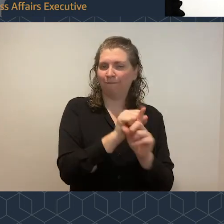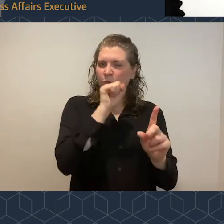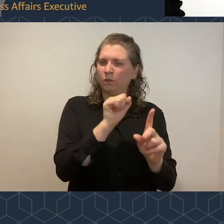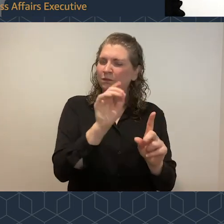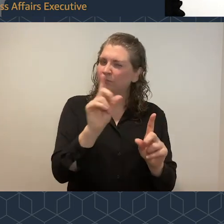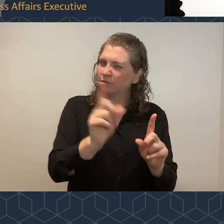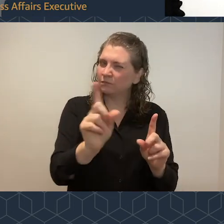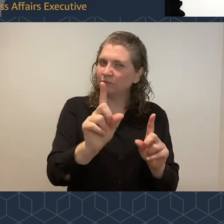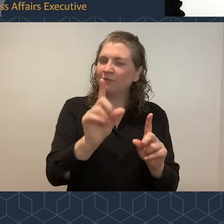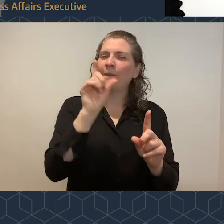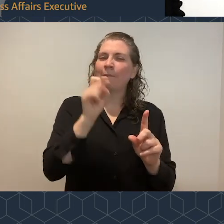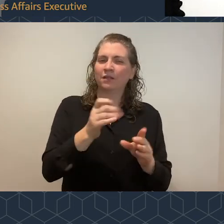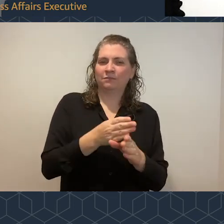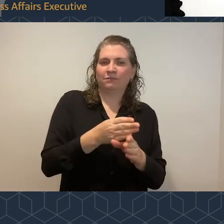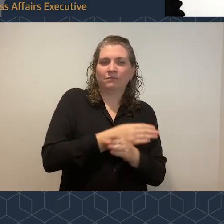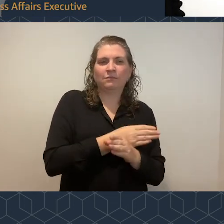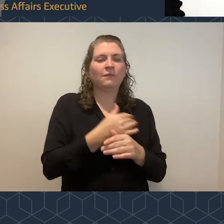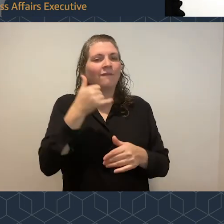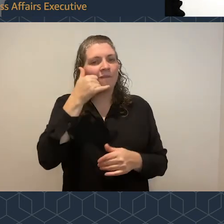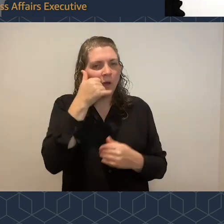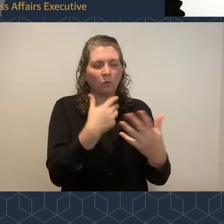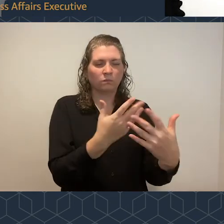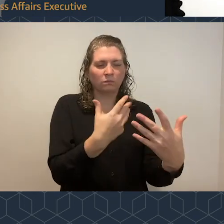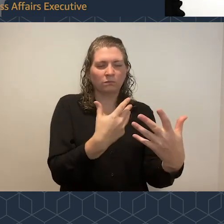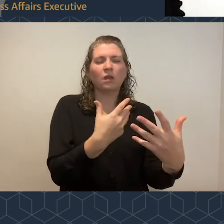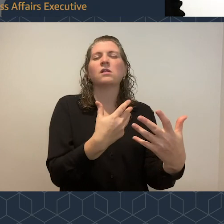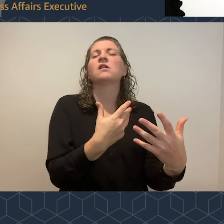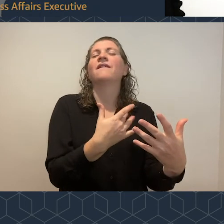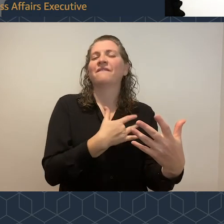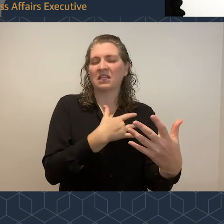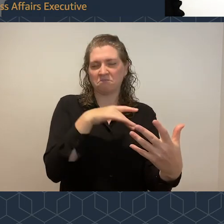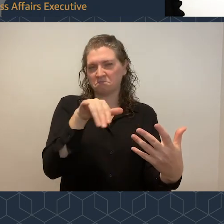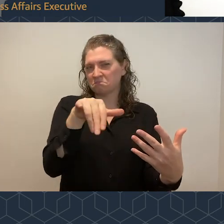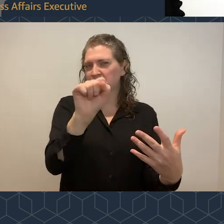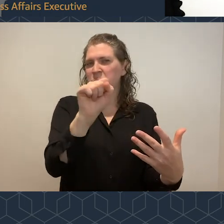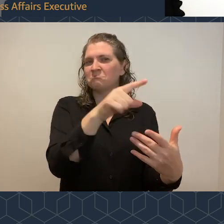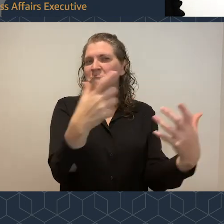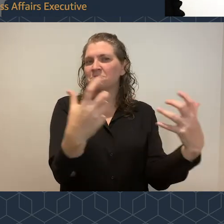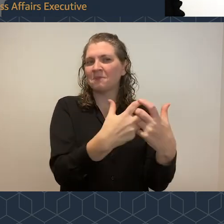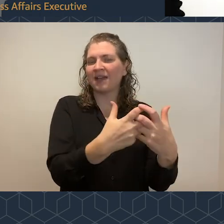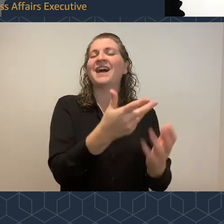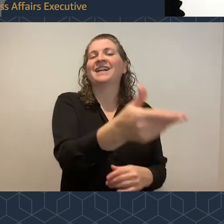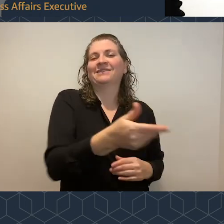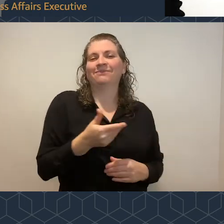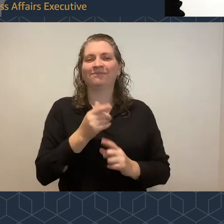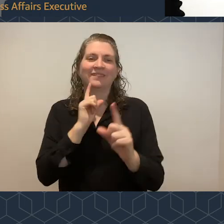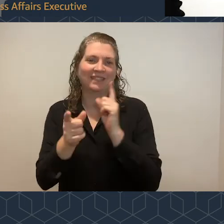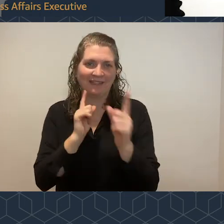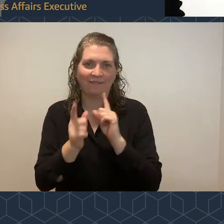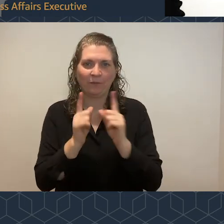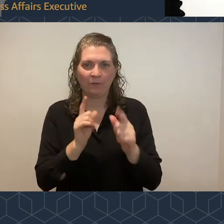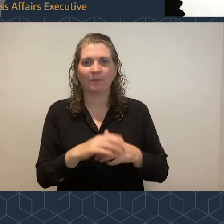But Marjorie, I completely agree with, everything that you've said, but that framing. And I think you go in with your